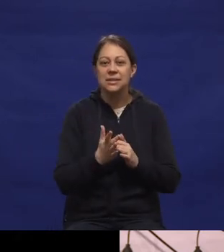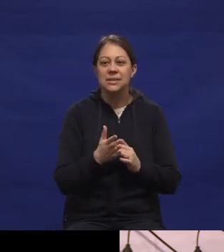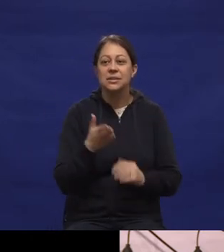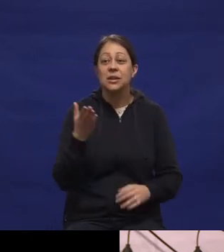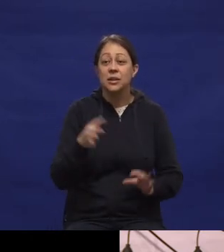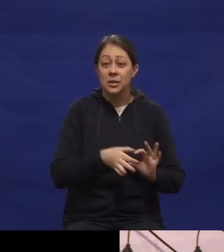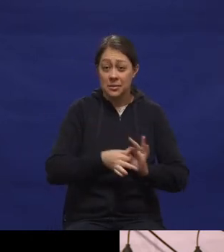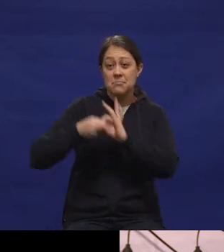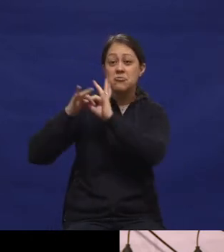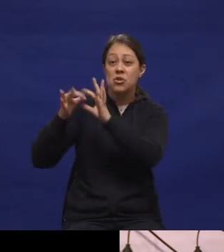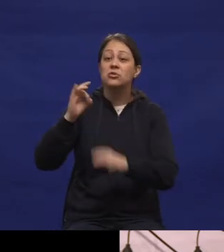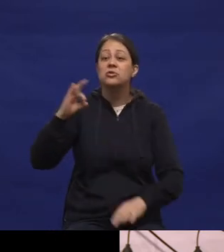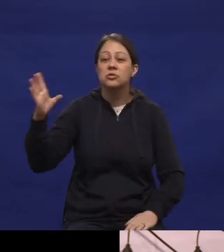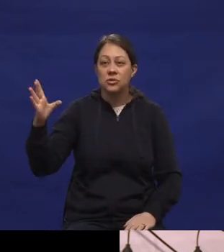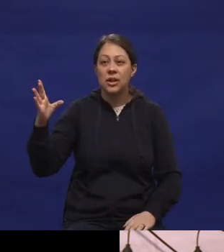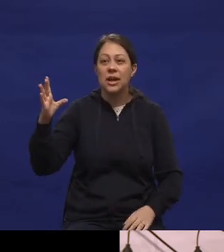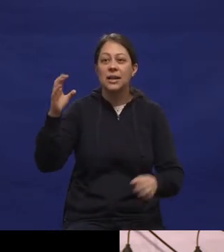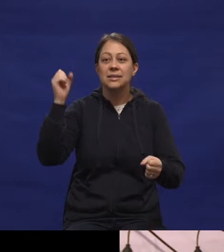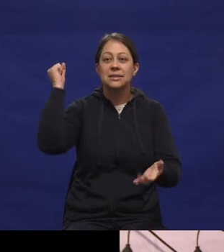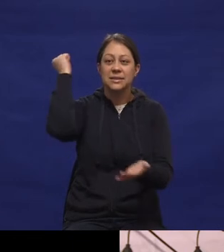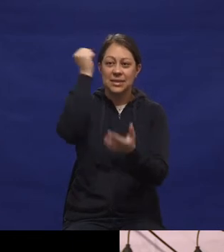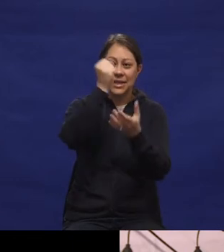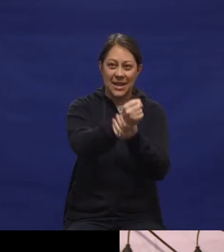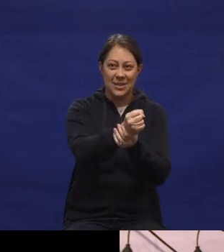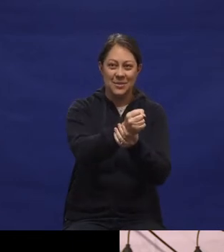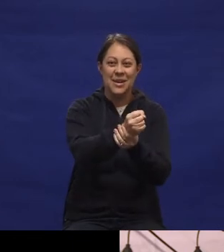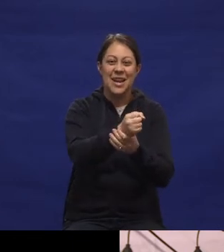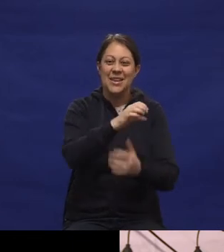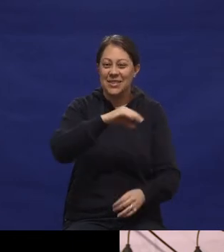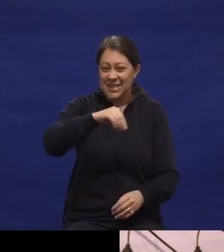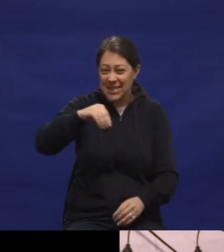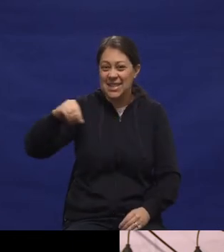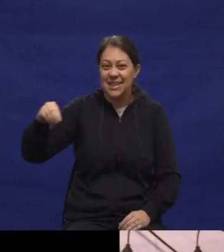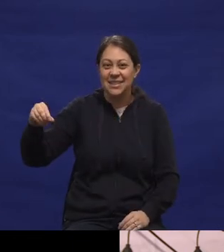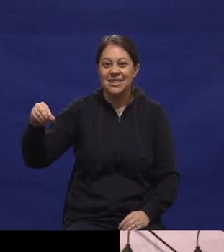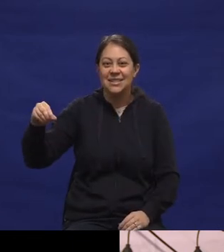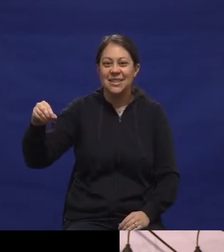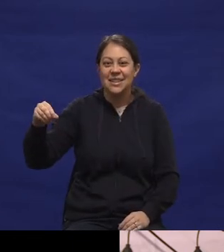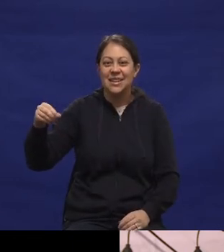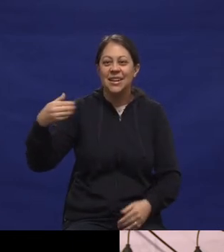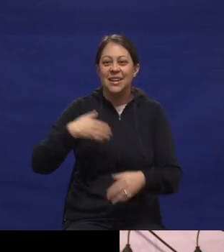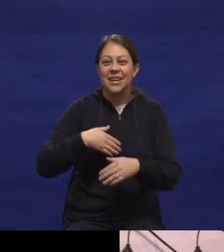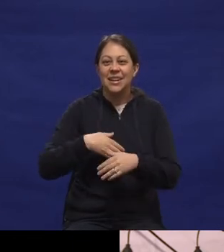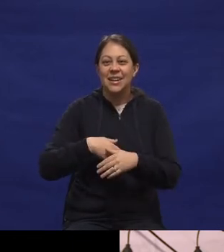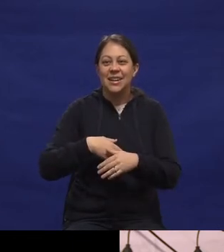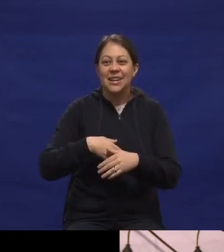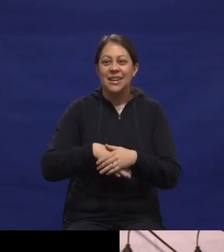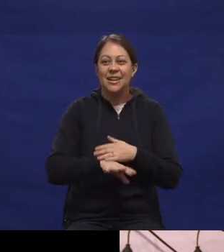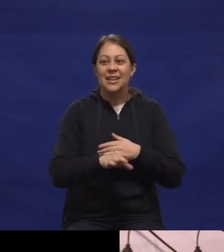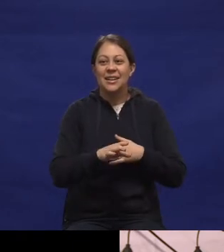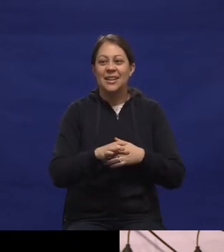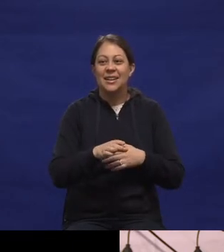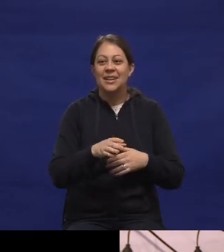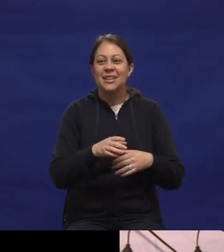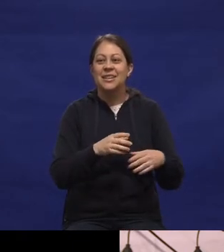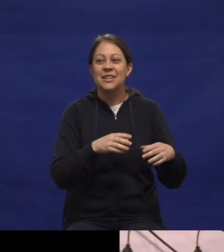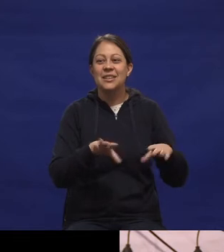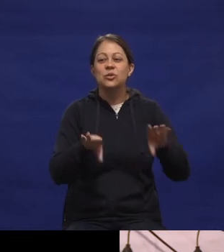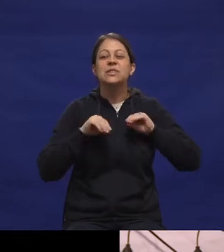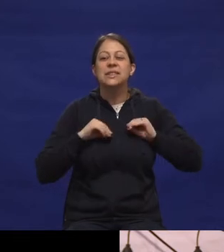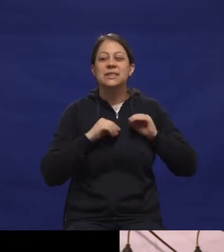Christ, then you are Abraham's seed and heirs according to the promise. You know,